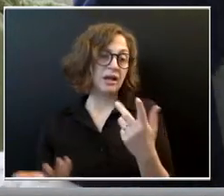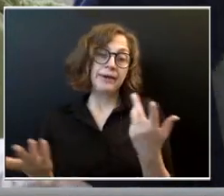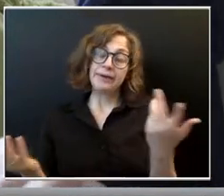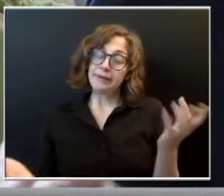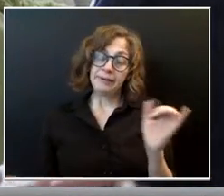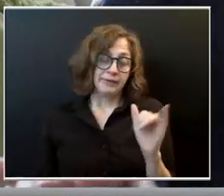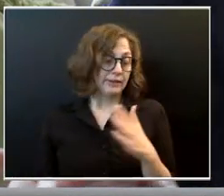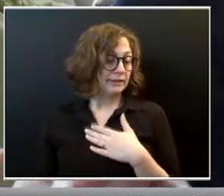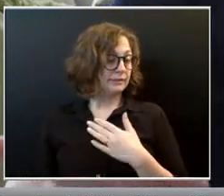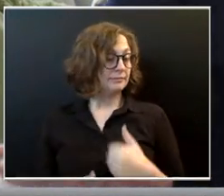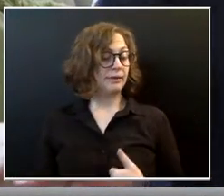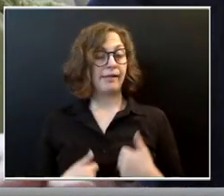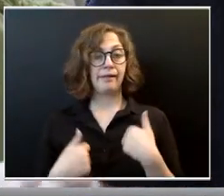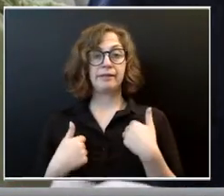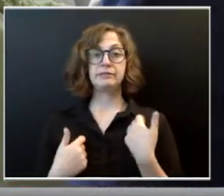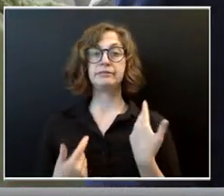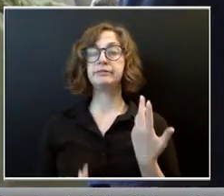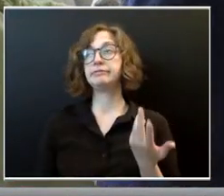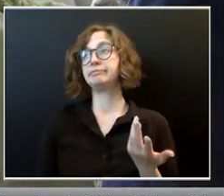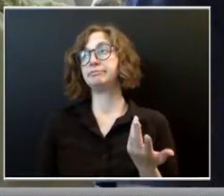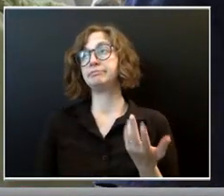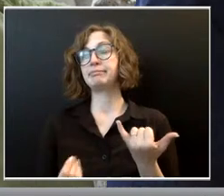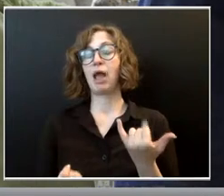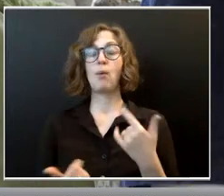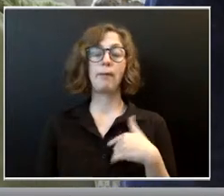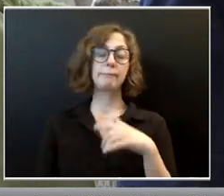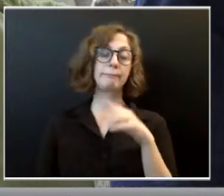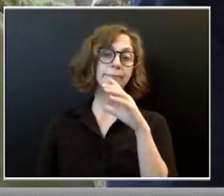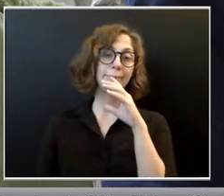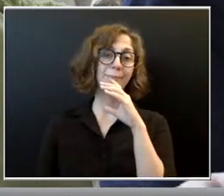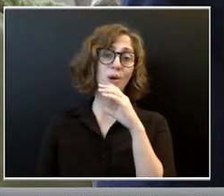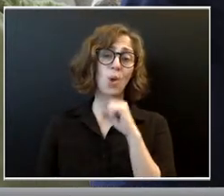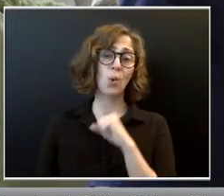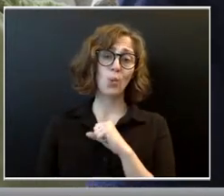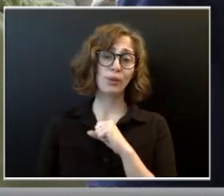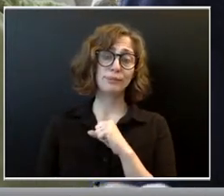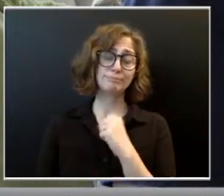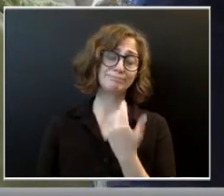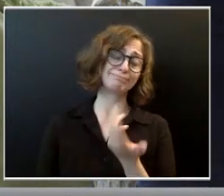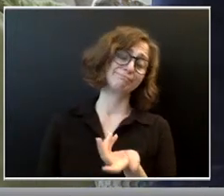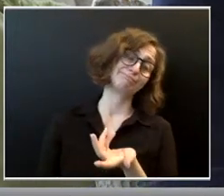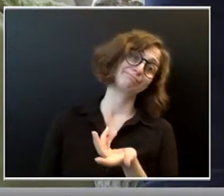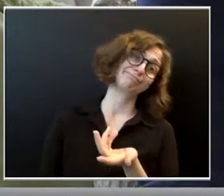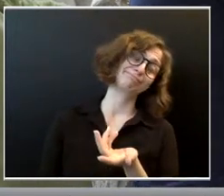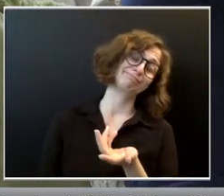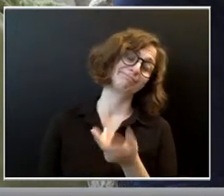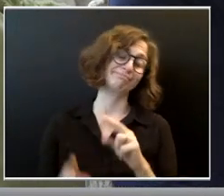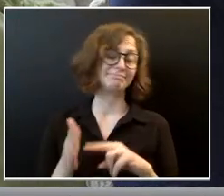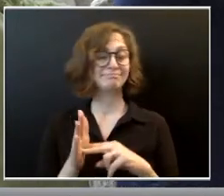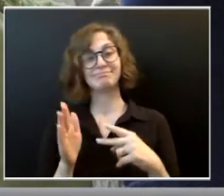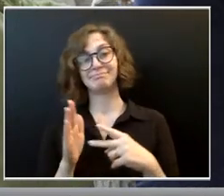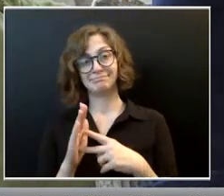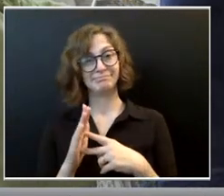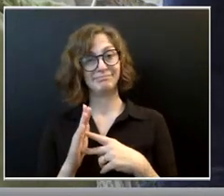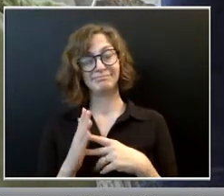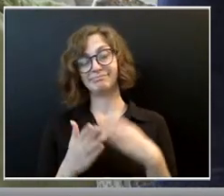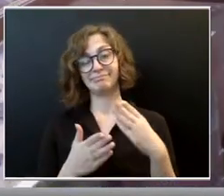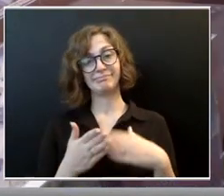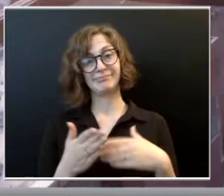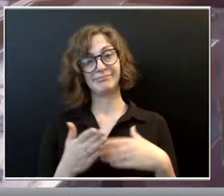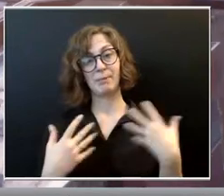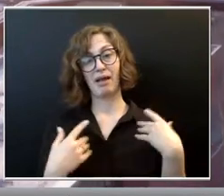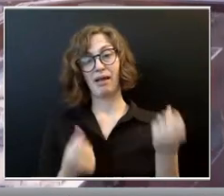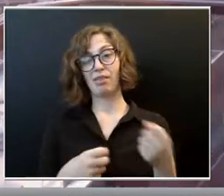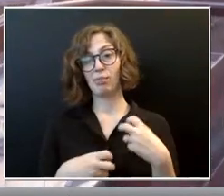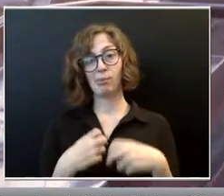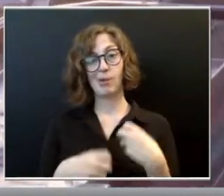into older age, you know, with some problems, health problems. But